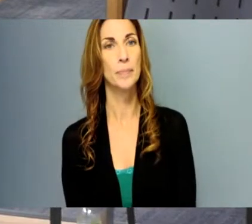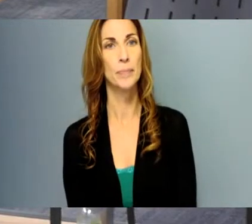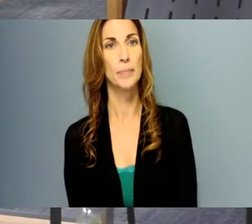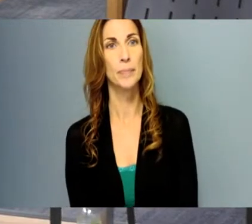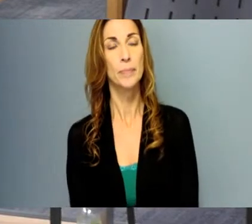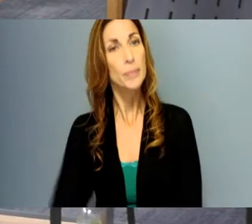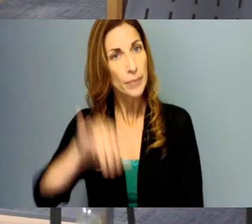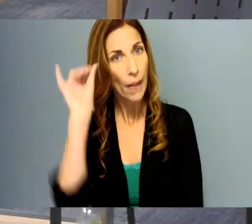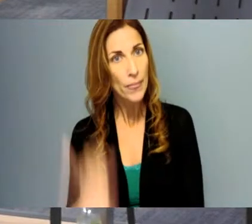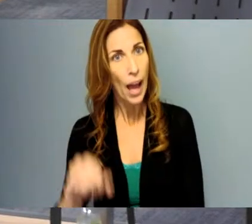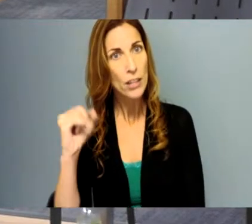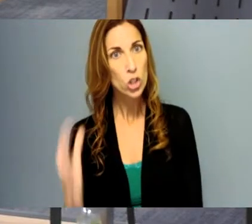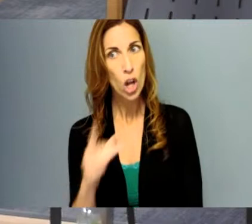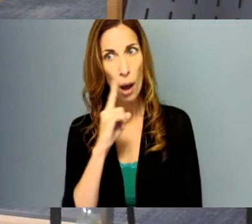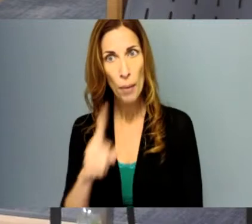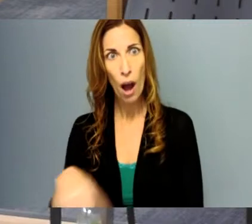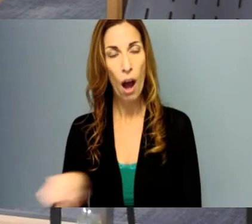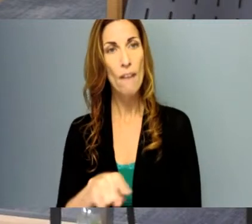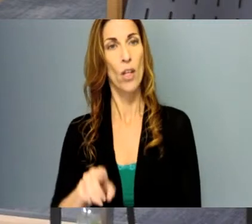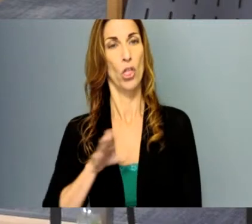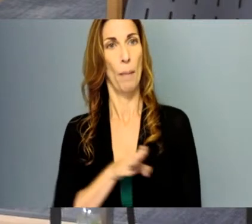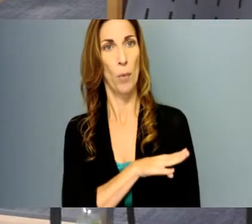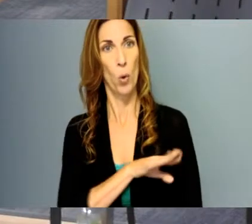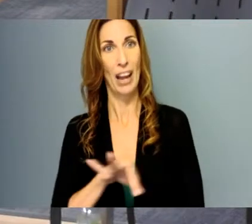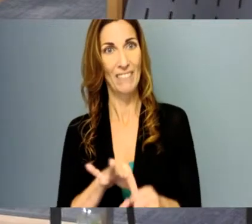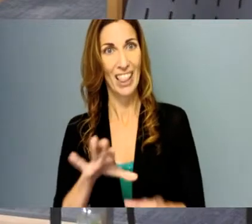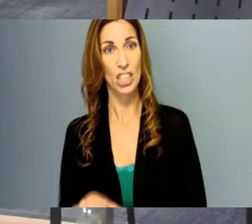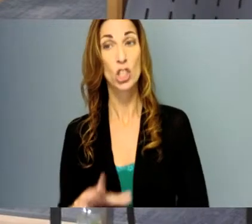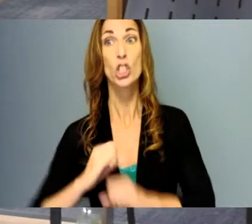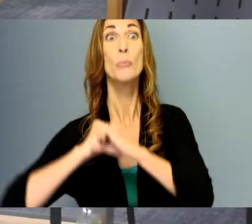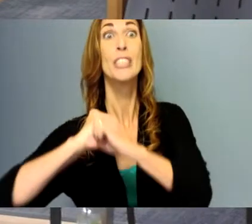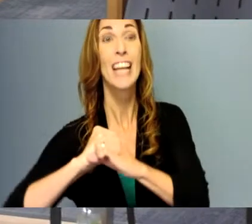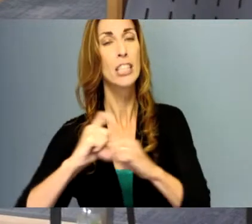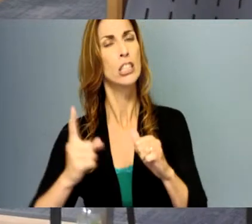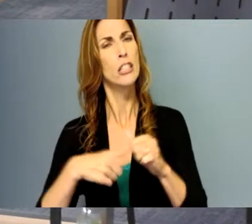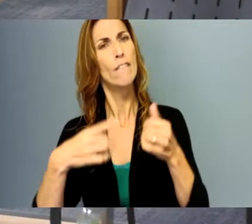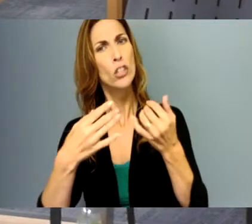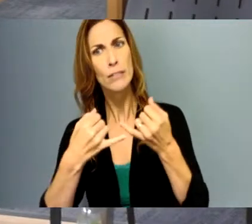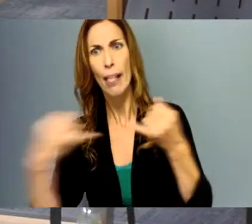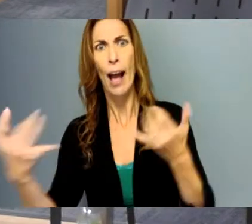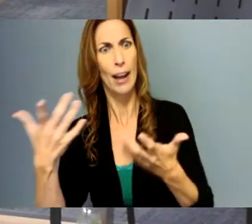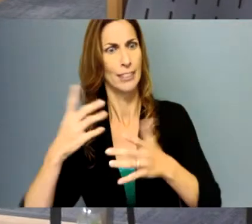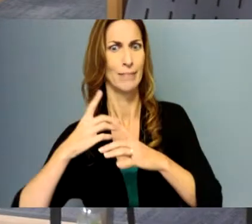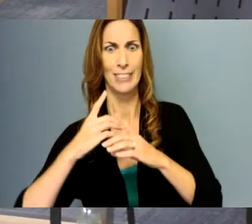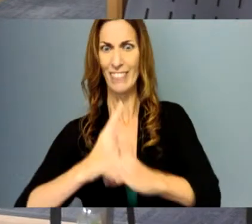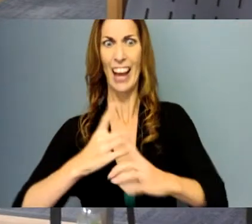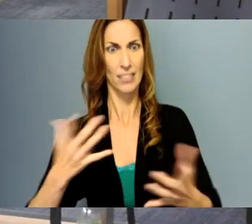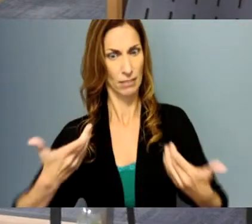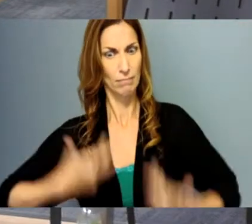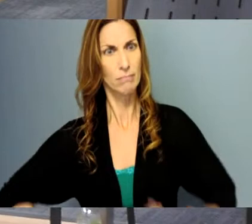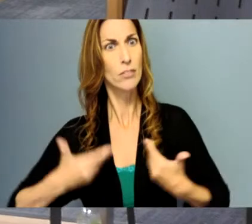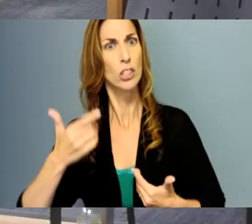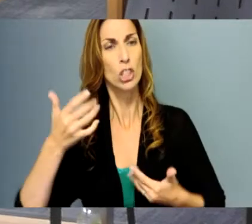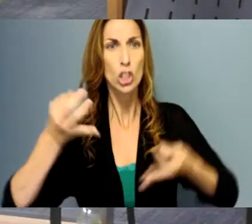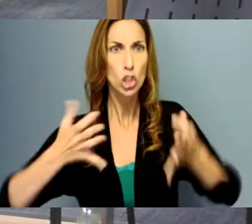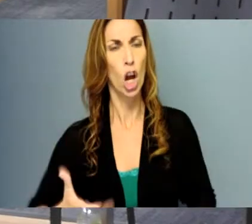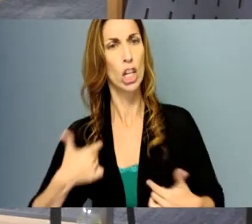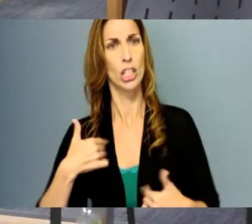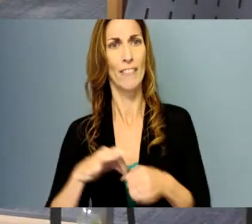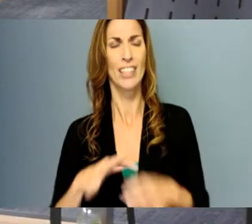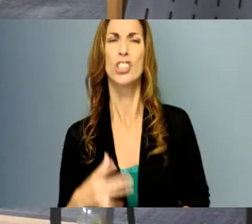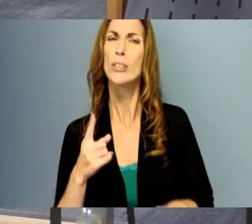That is the job of the Board of Elections, to protect. That is the first line of defense, the judges of elections. You can't have